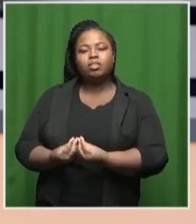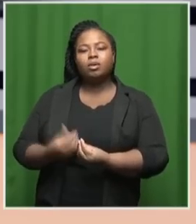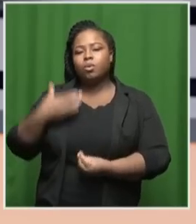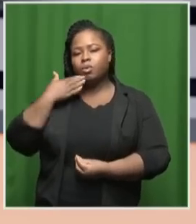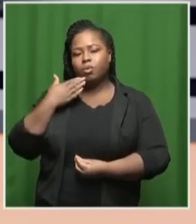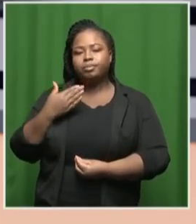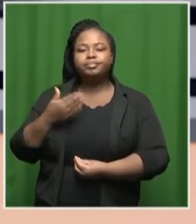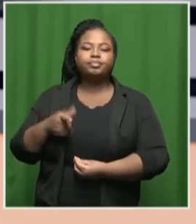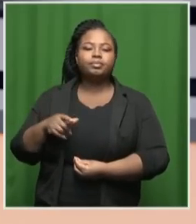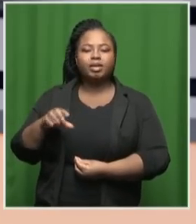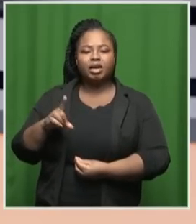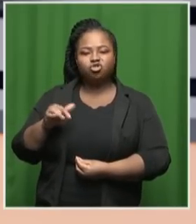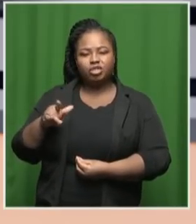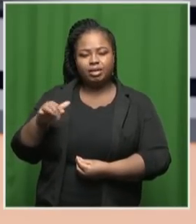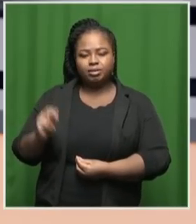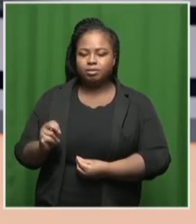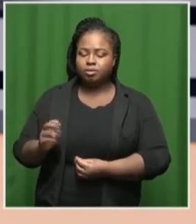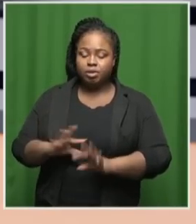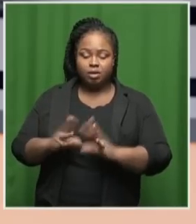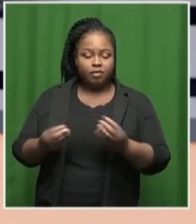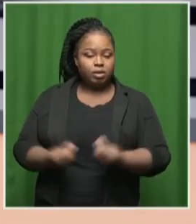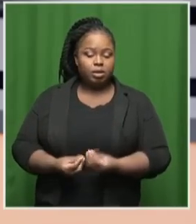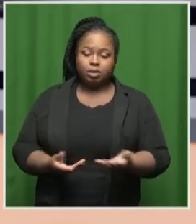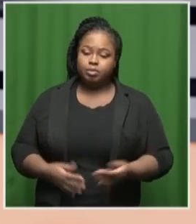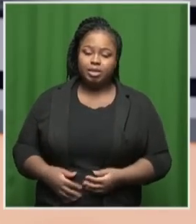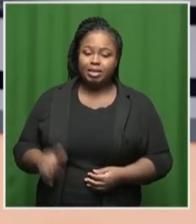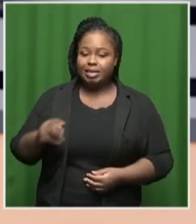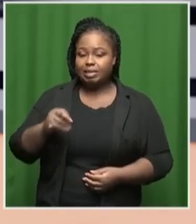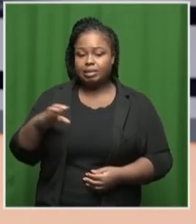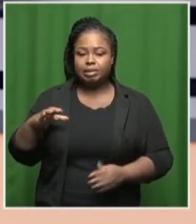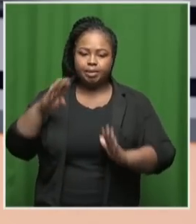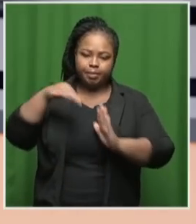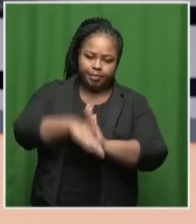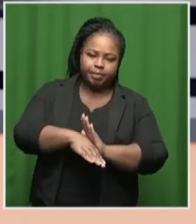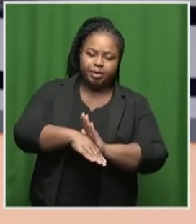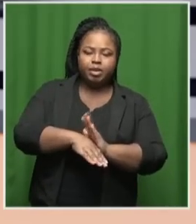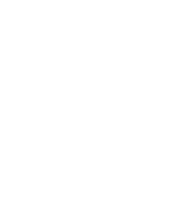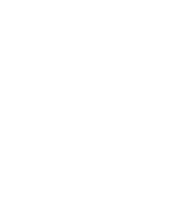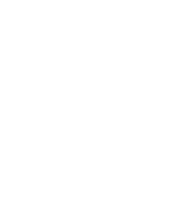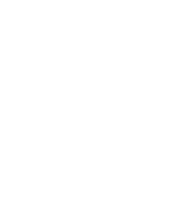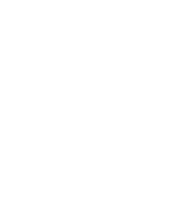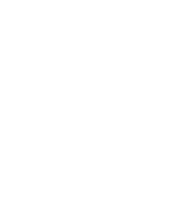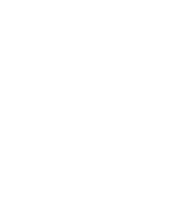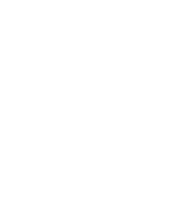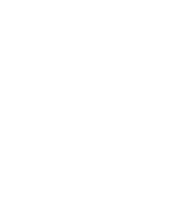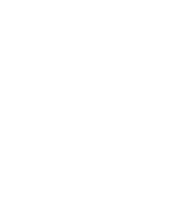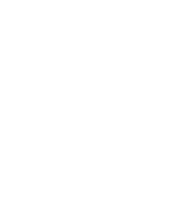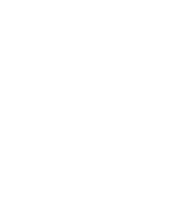And this talks to us all about the demise of the ANC and the rise of a new democracy.